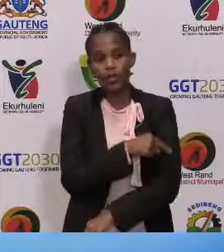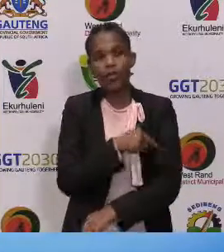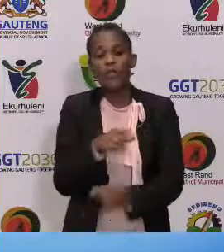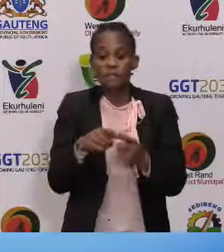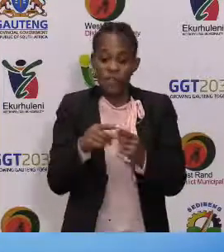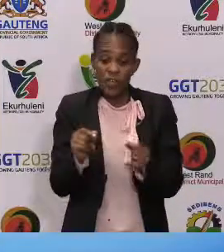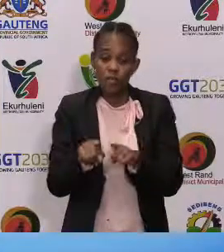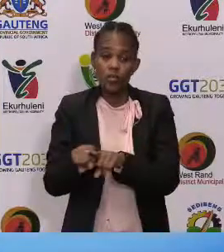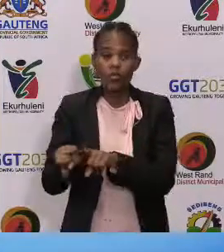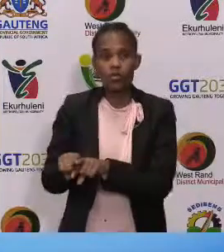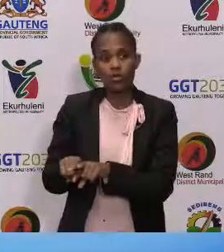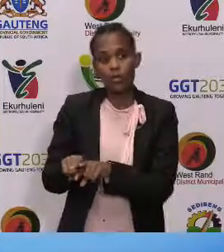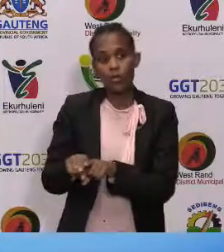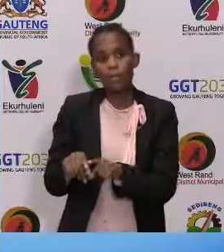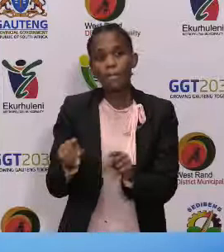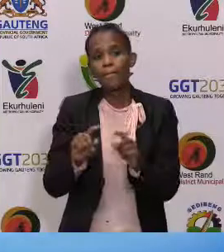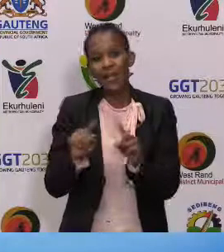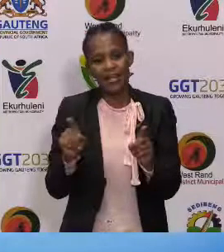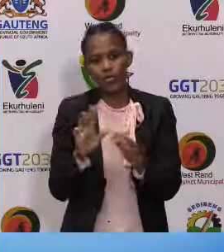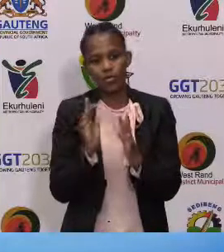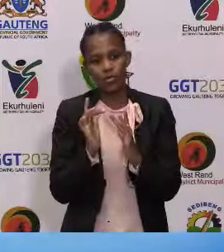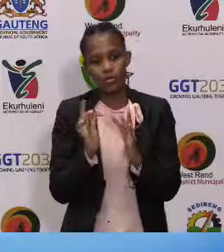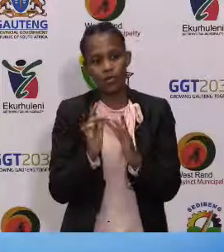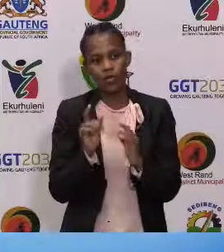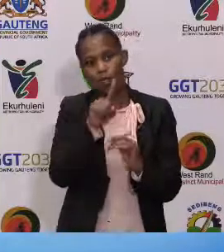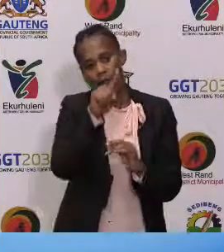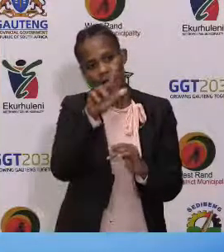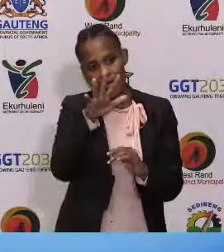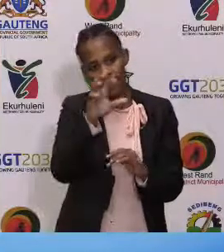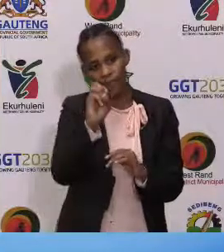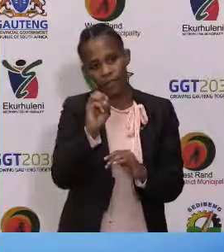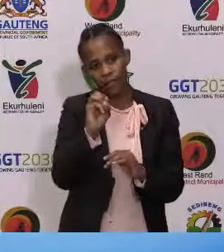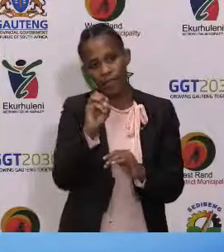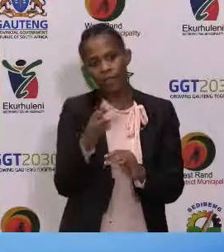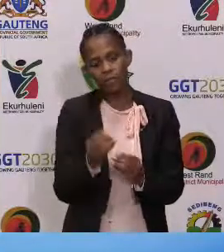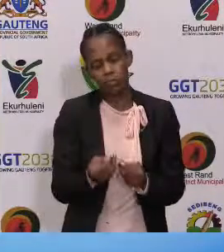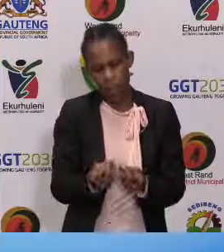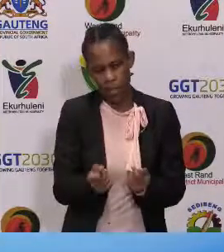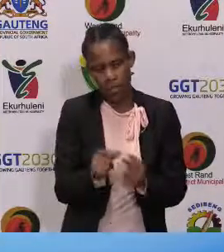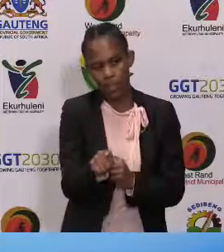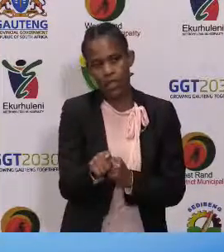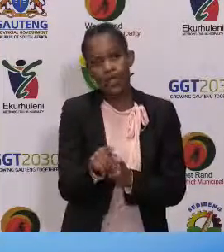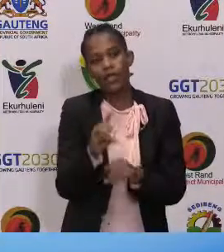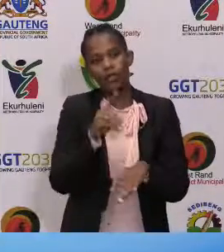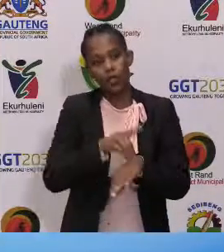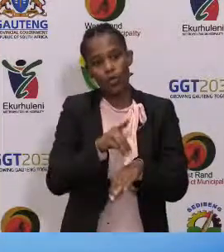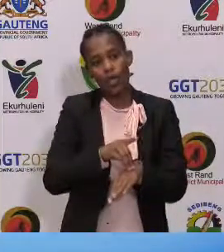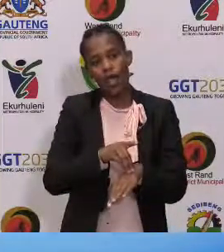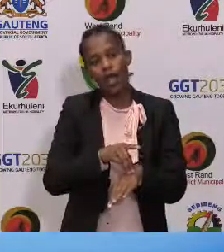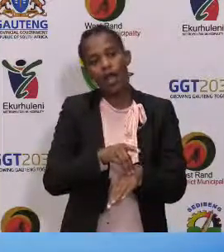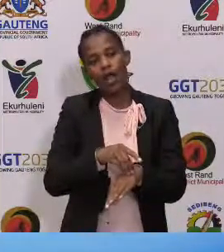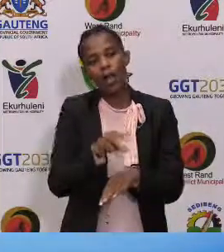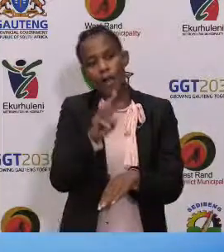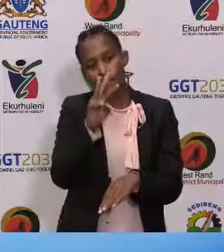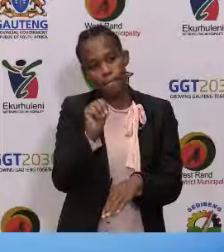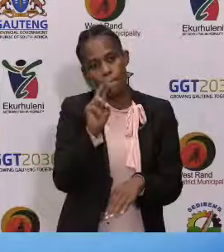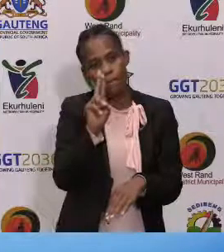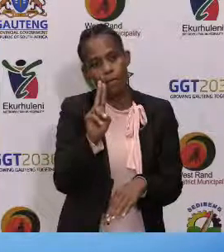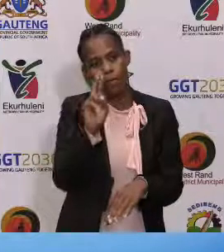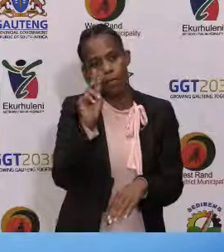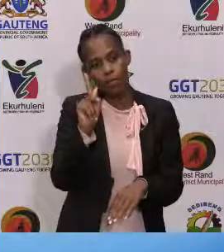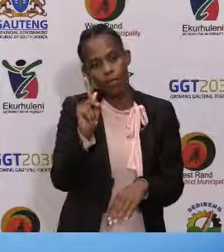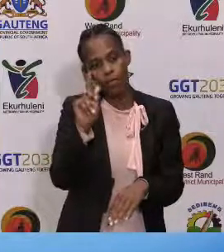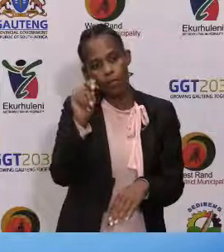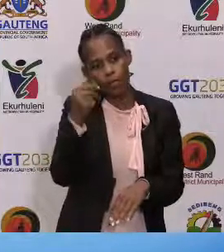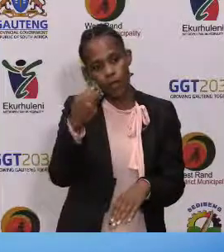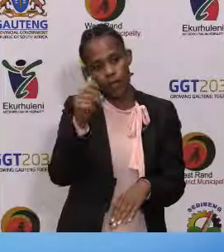completed, but we have not commissioned 150 at Dr. George Mkari, and 175 at Anglo.